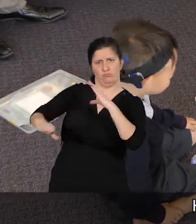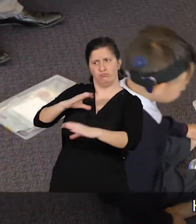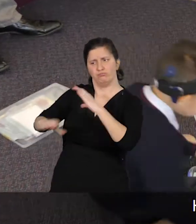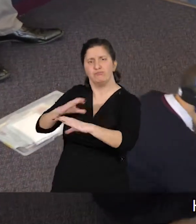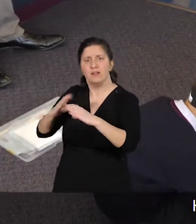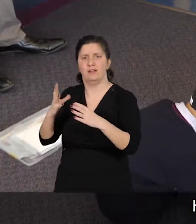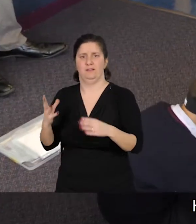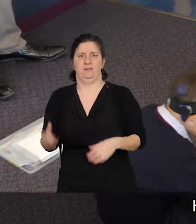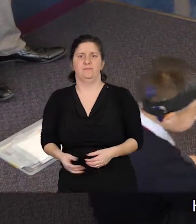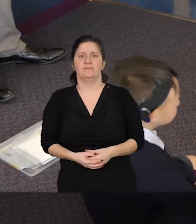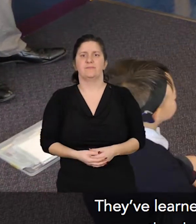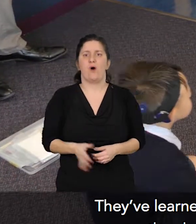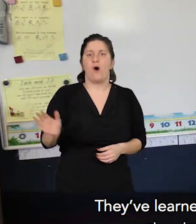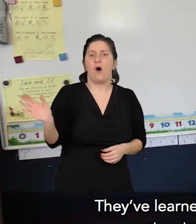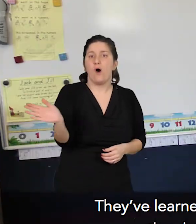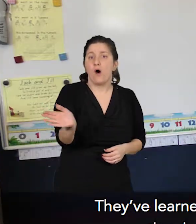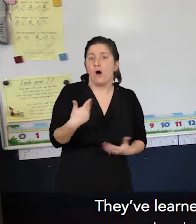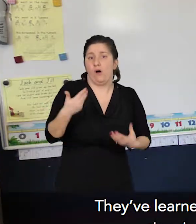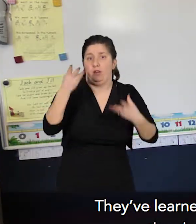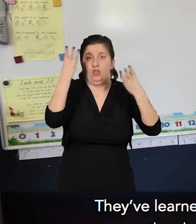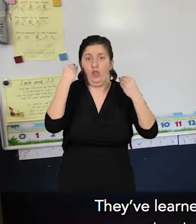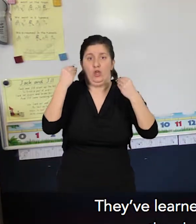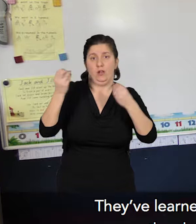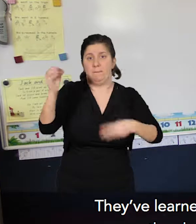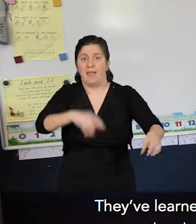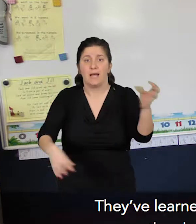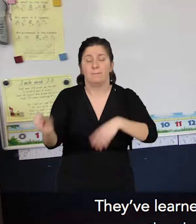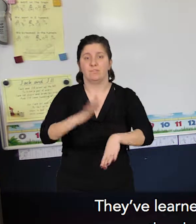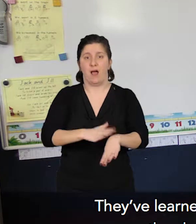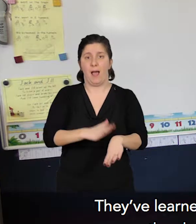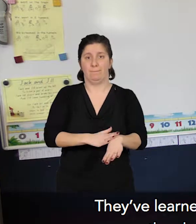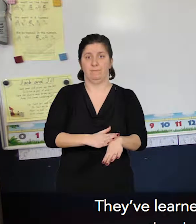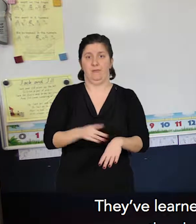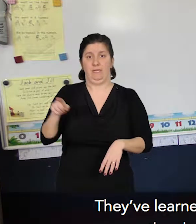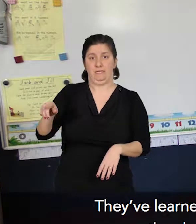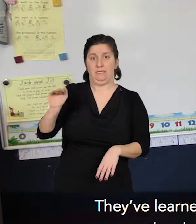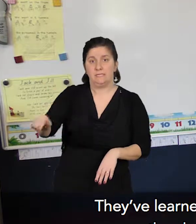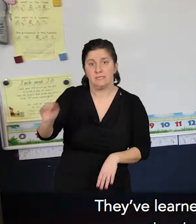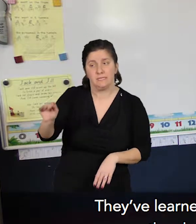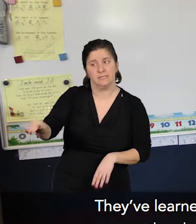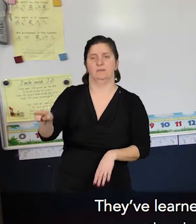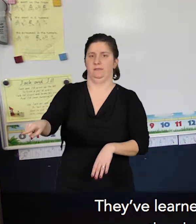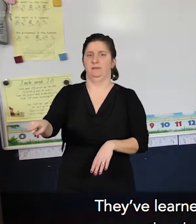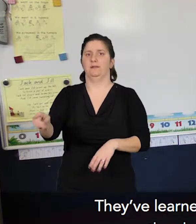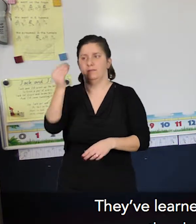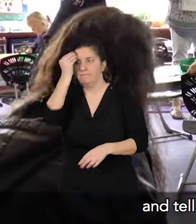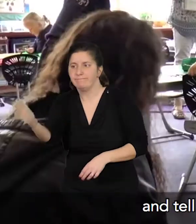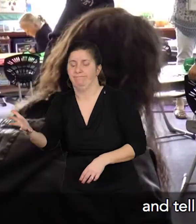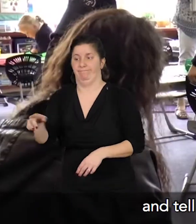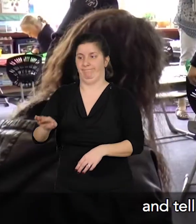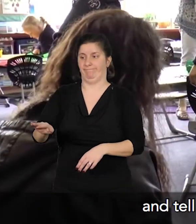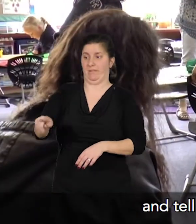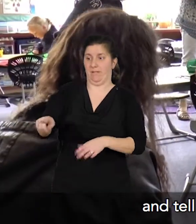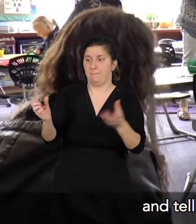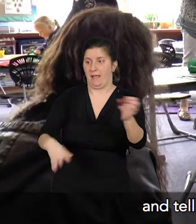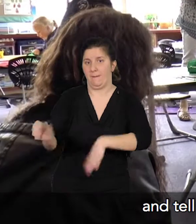to communicate with him. They've learned that when things happen like pack-up time, they have to go and tap him on the shoulder and